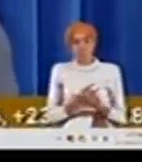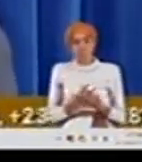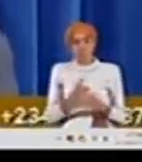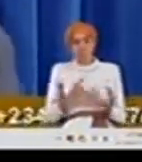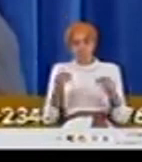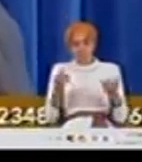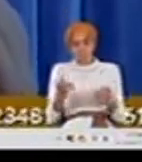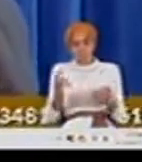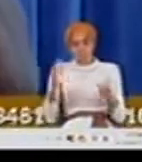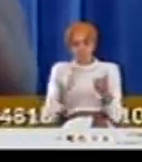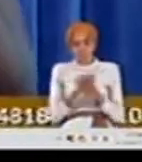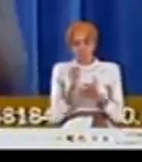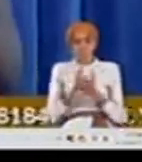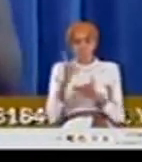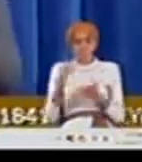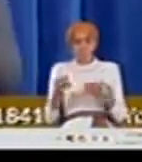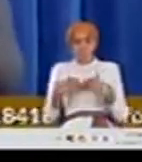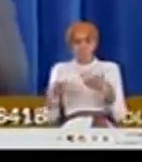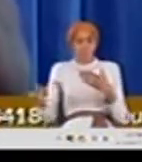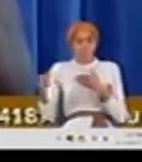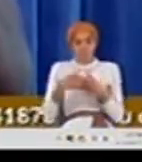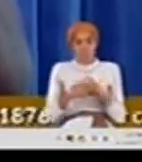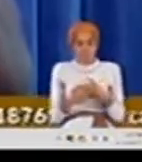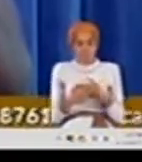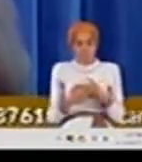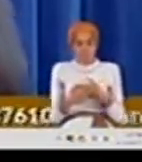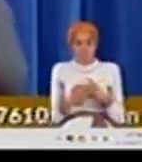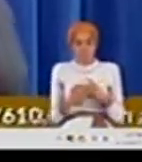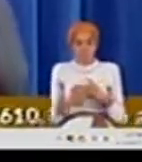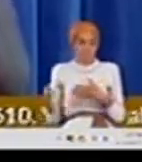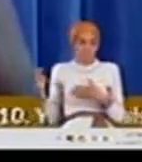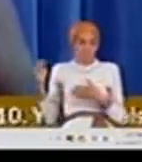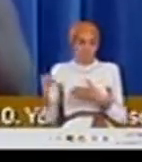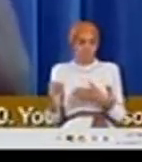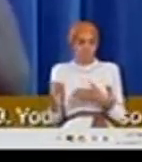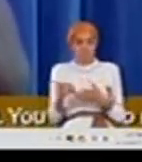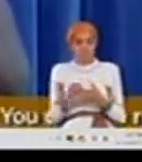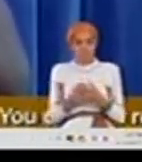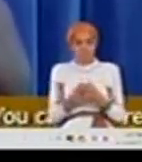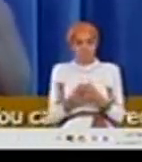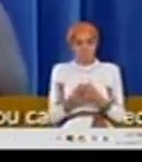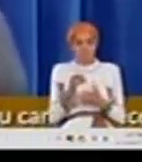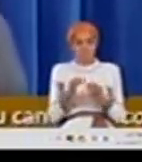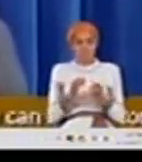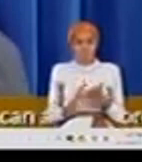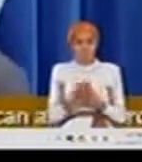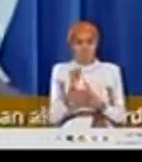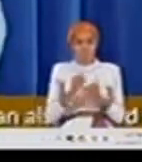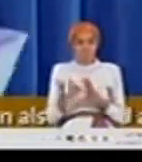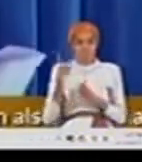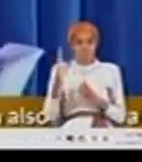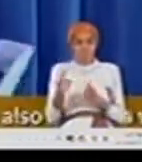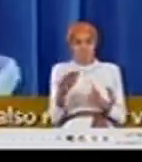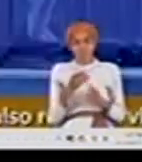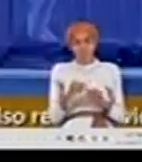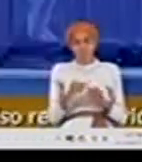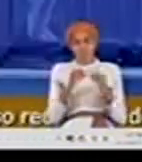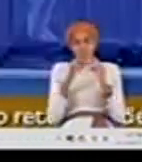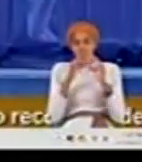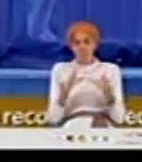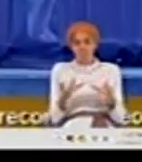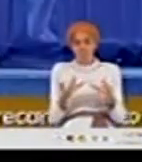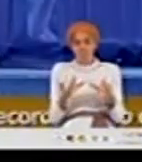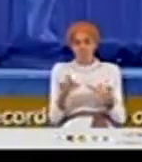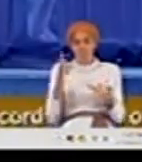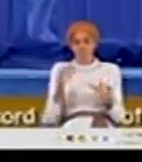people that are there that should put your trust in the Lord no matter what people are faing through if you believe in God there's nothing possible for God to do amen I